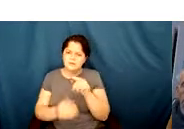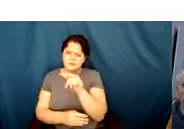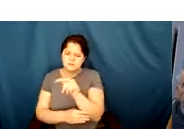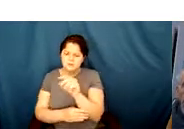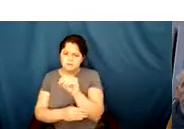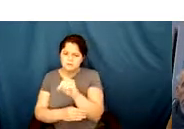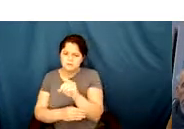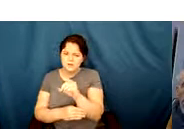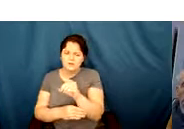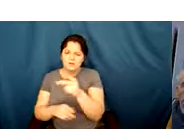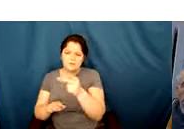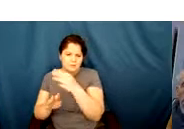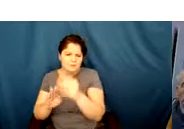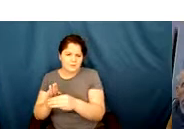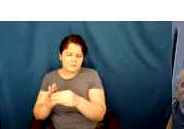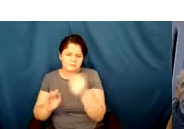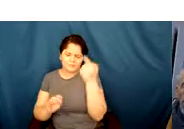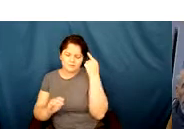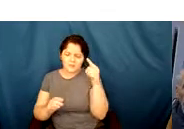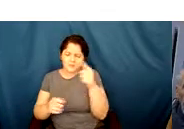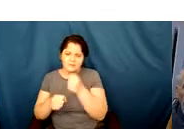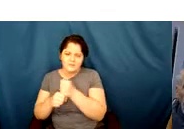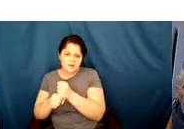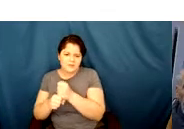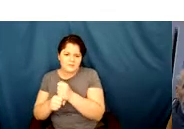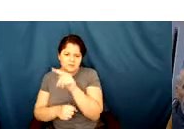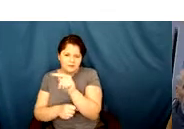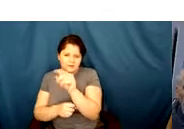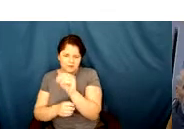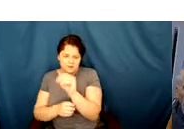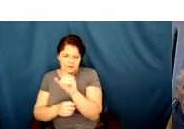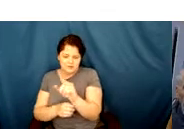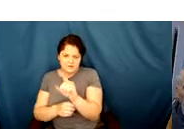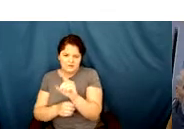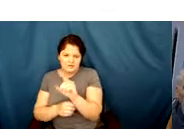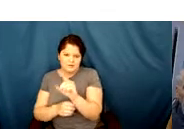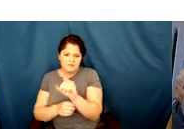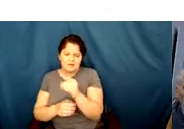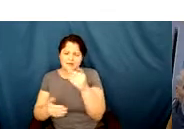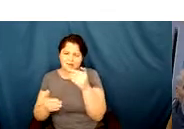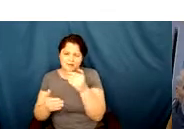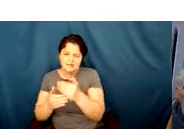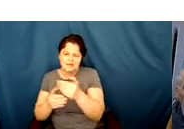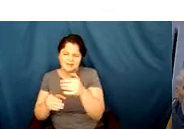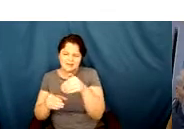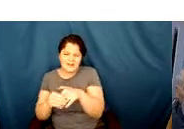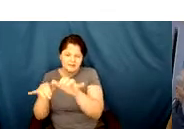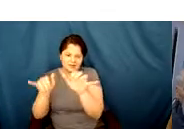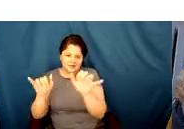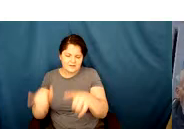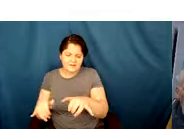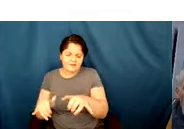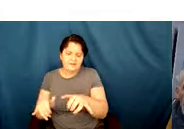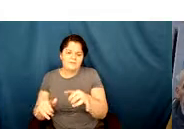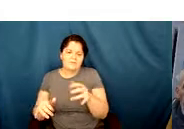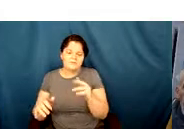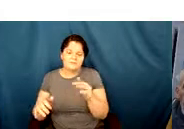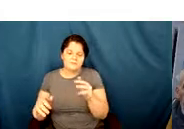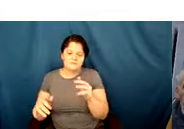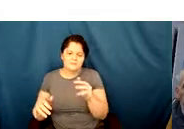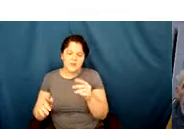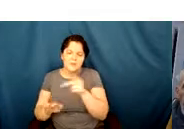to create TOD near and in our system, and